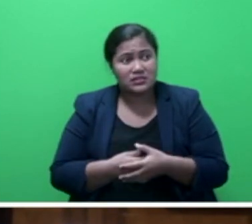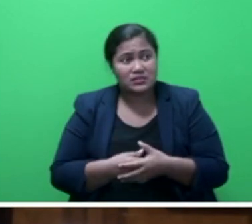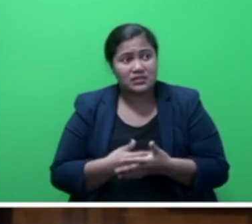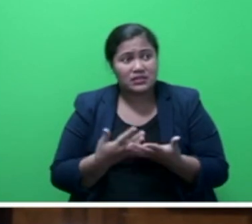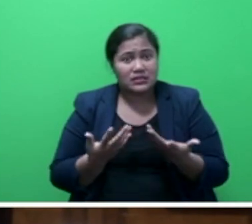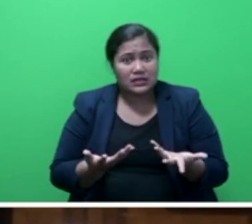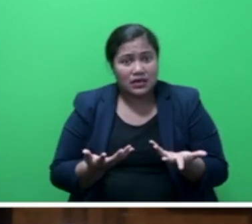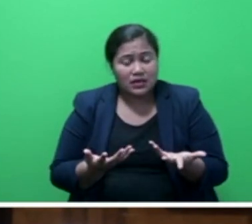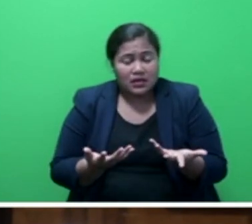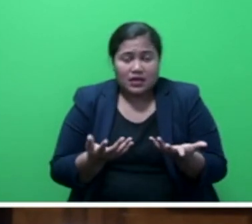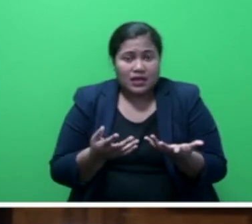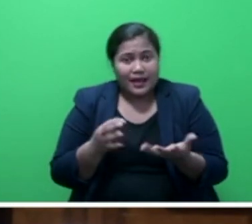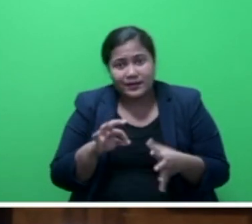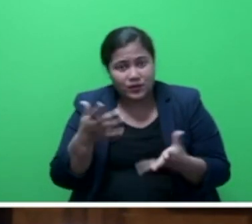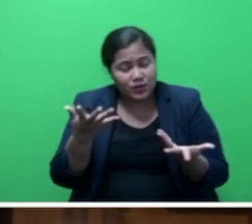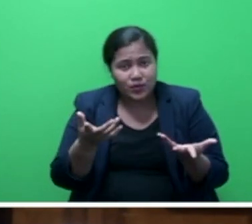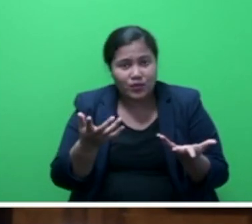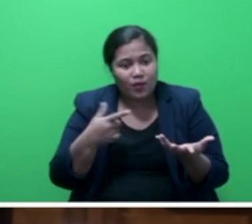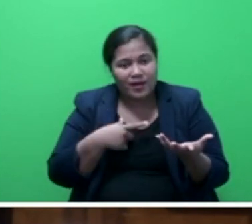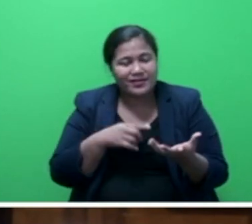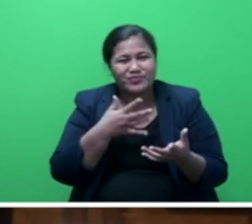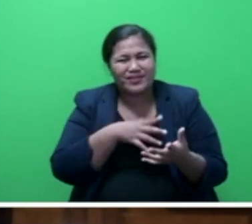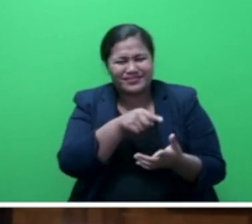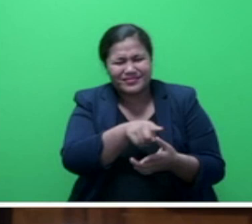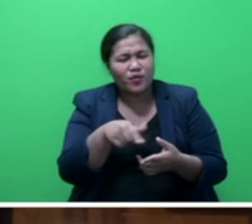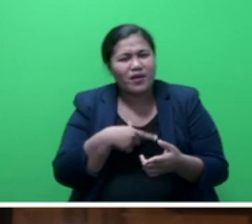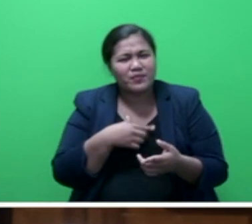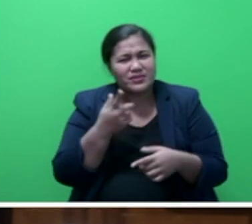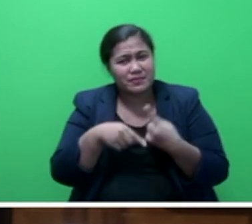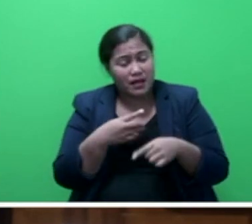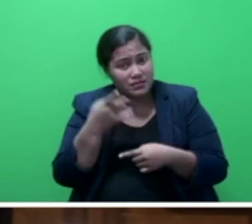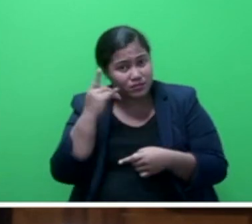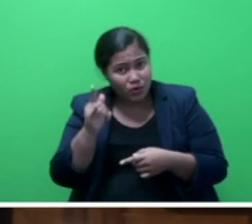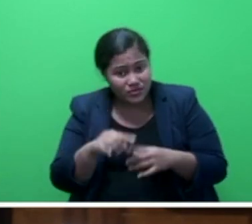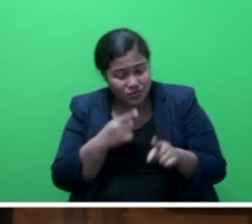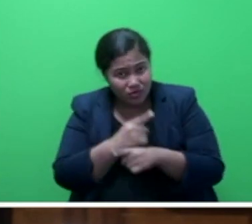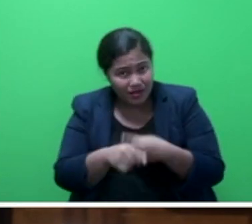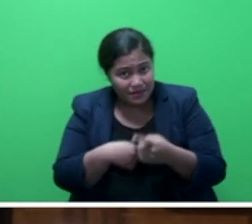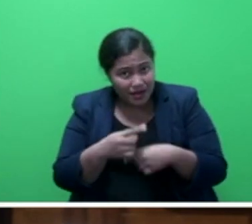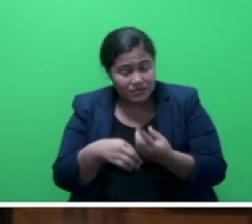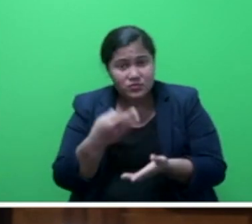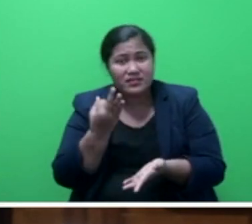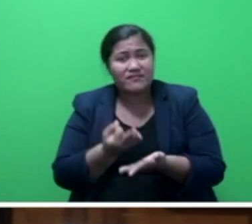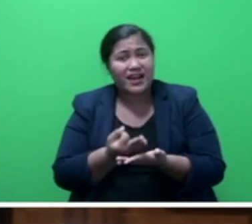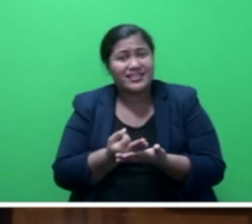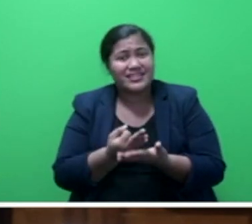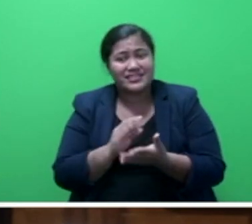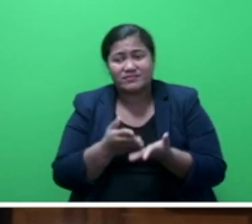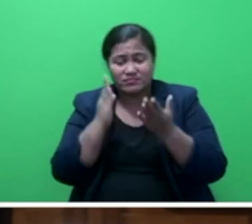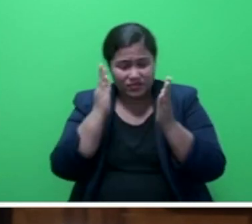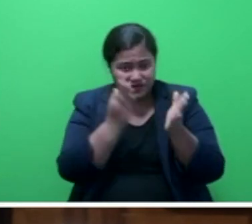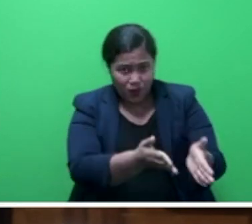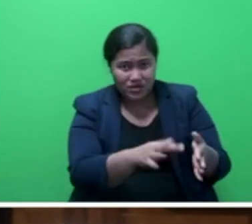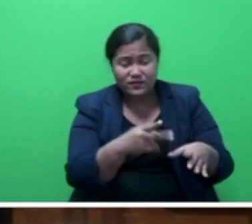fundamentally flawed because it's premised on a notion that the funding was withdrawn from